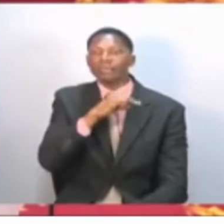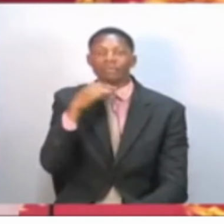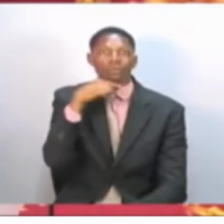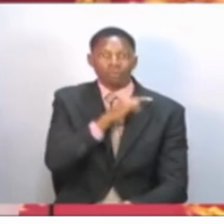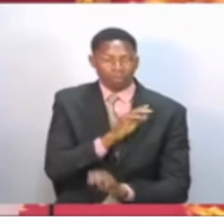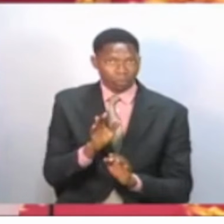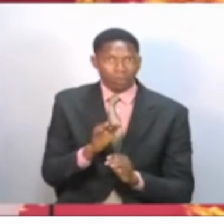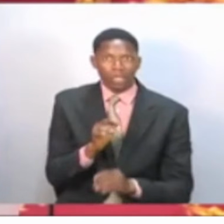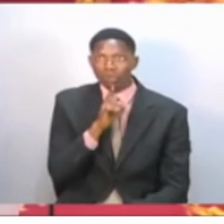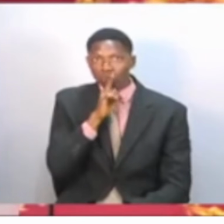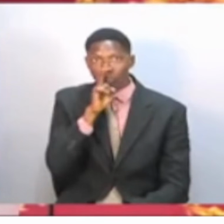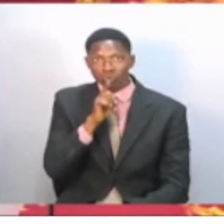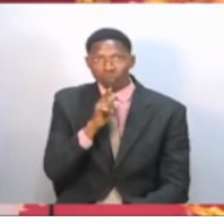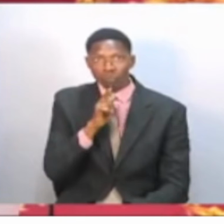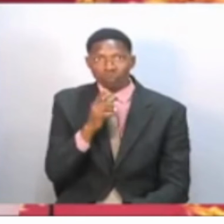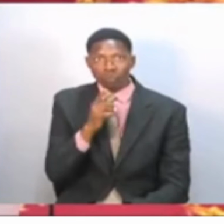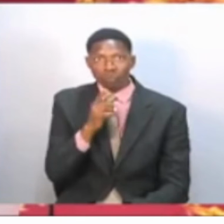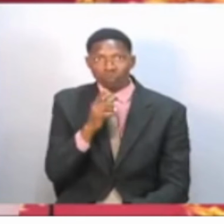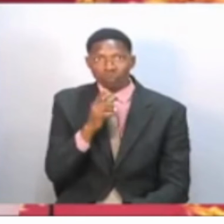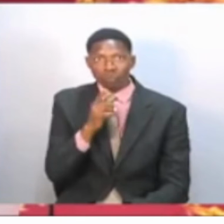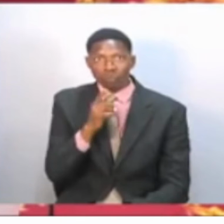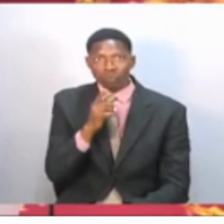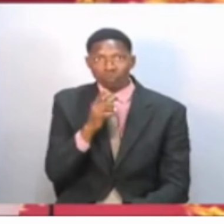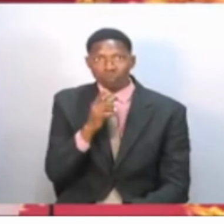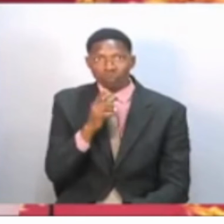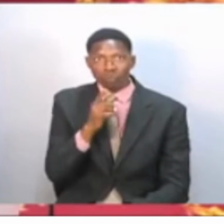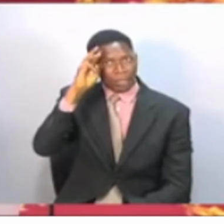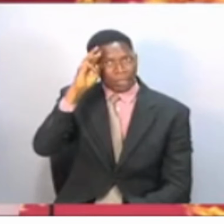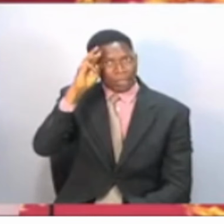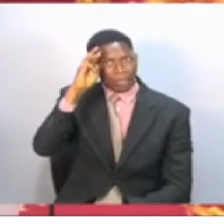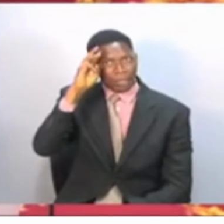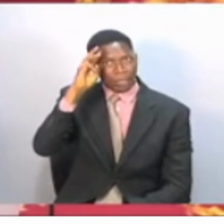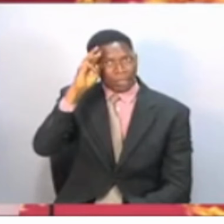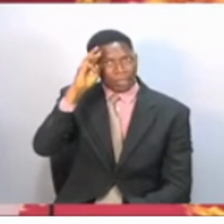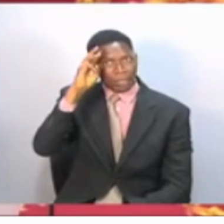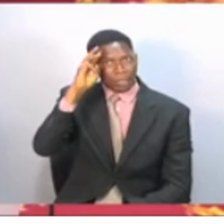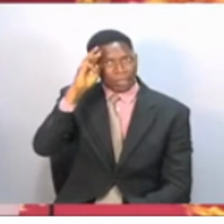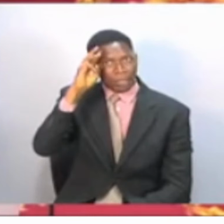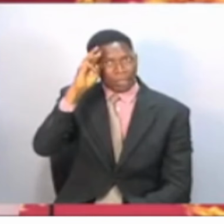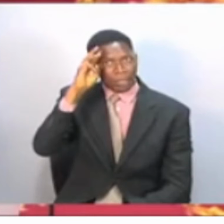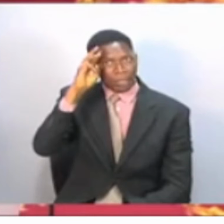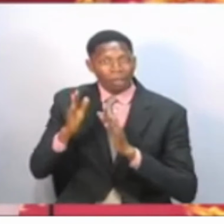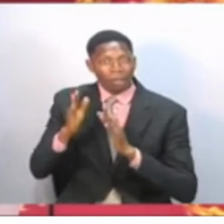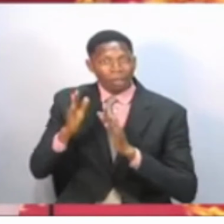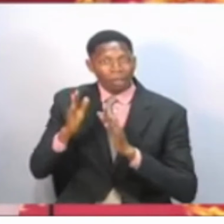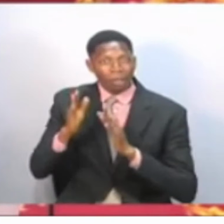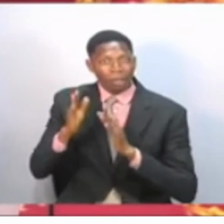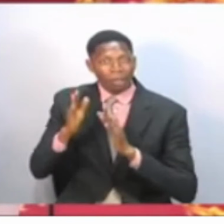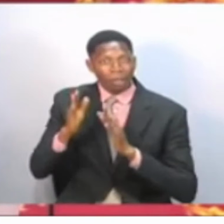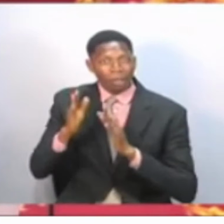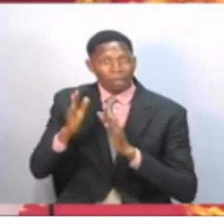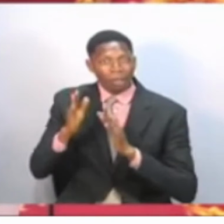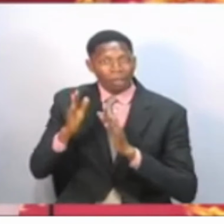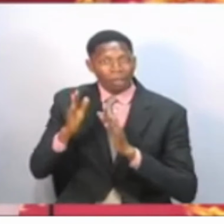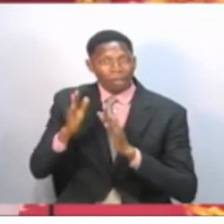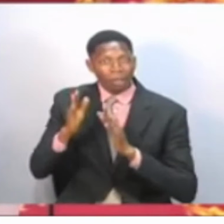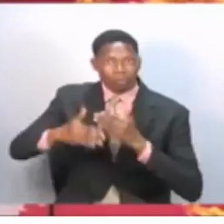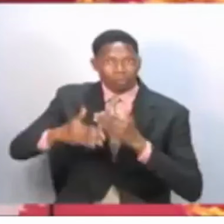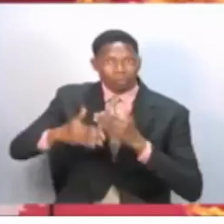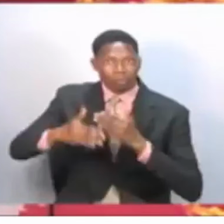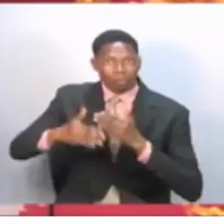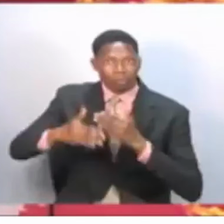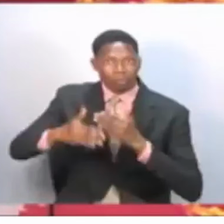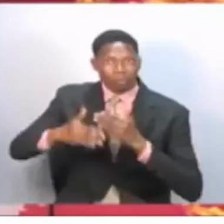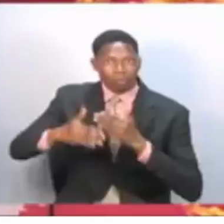Mr. Speaker, President Mohammed's government has taken steps to improve the procurement process. And as a matter of